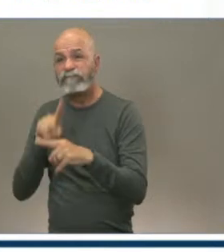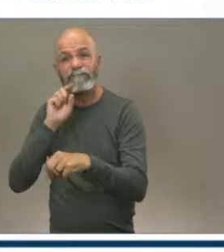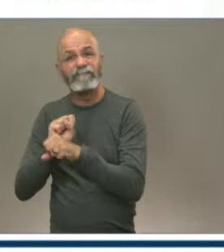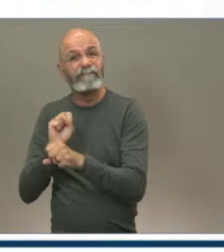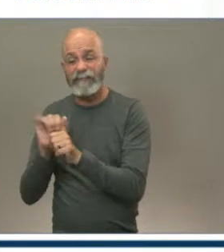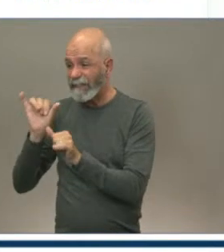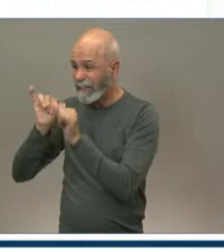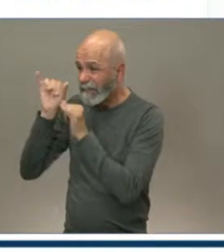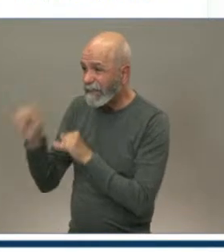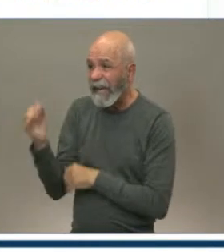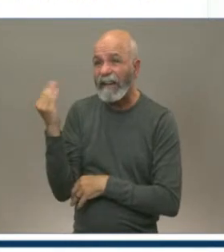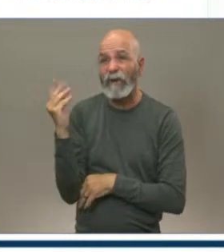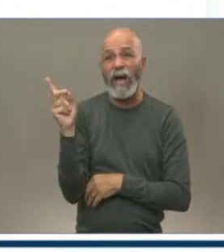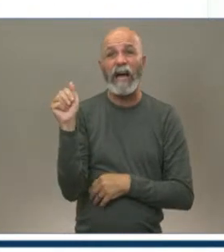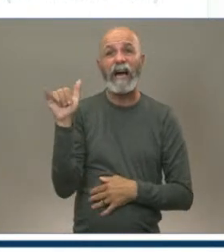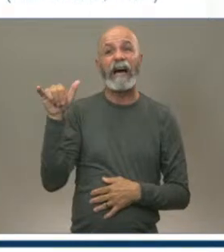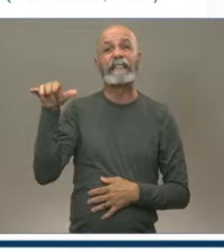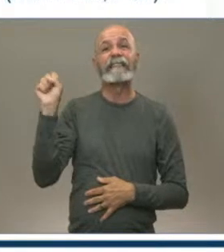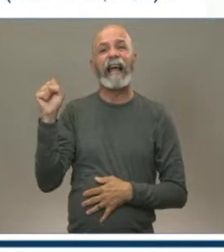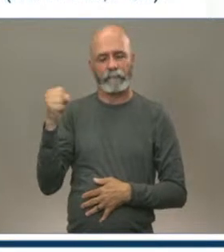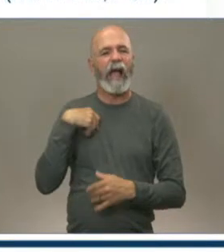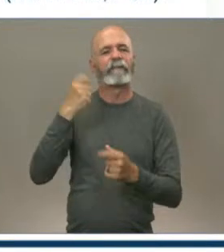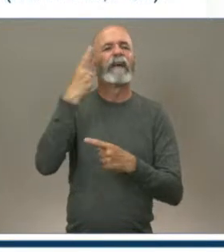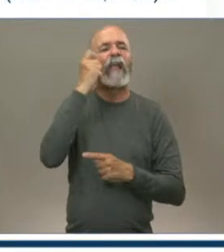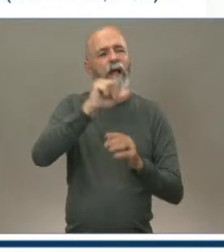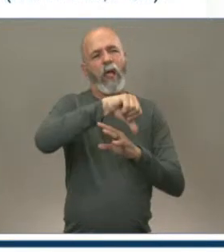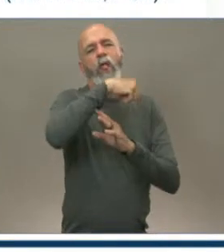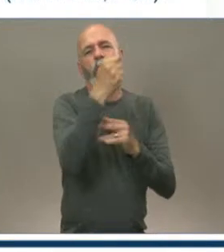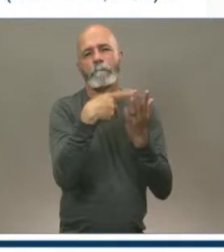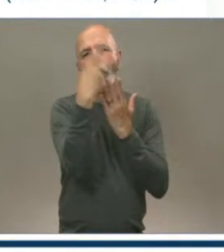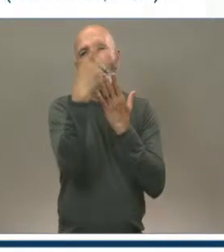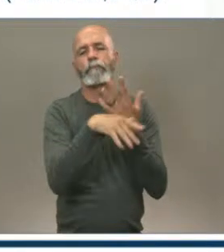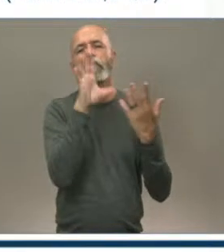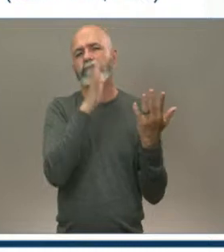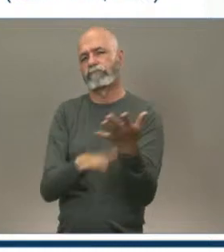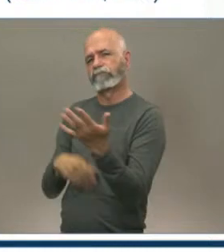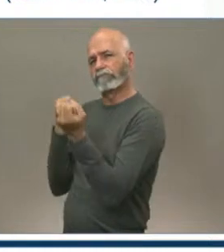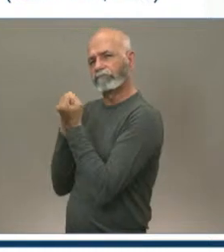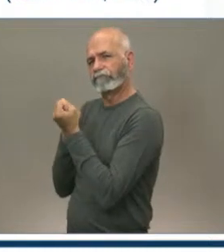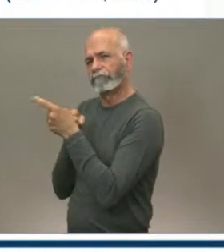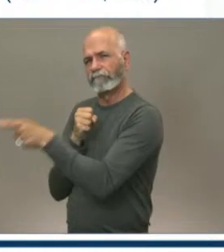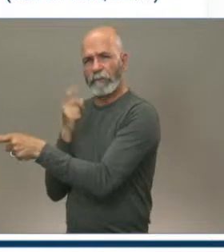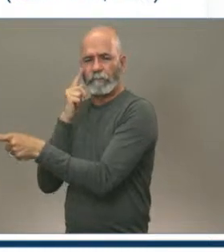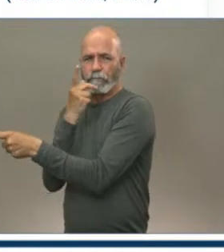14 days, there are other programs that they're eligible for, both provincially and federally.